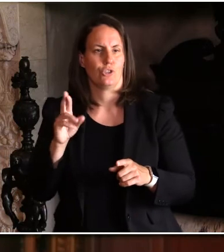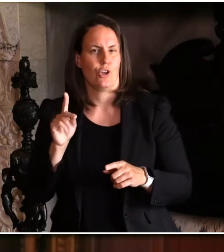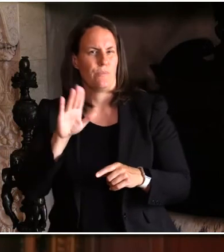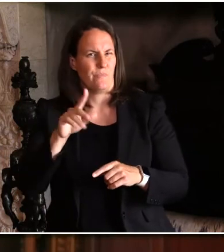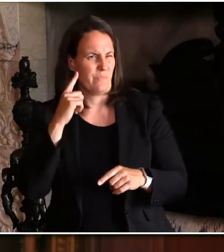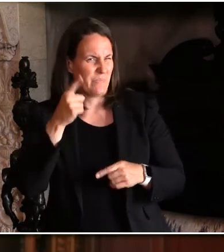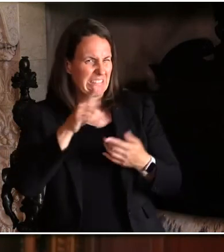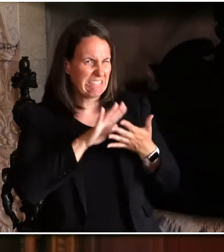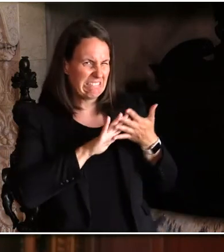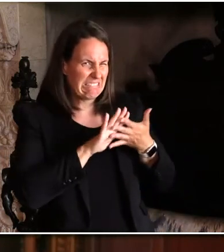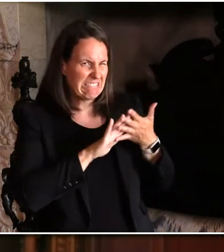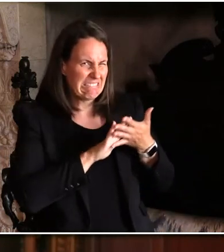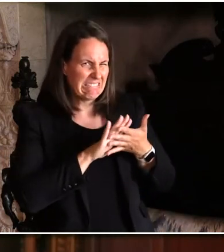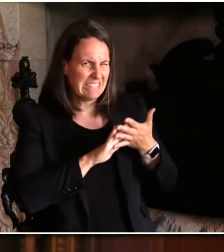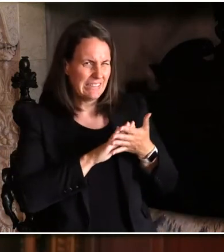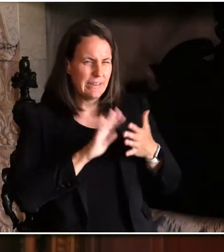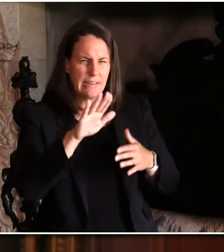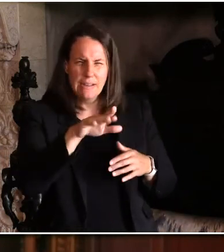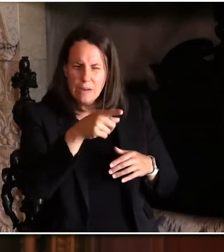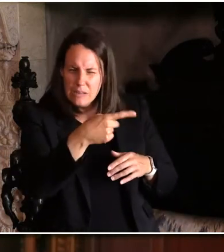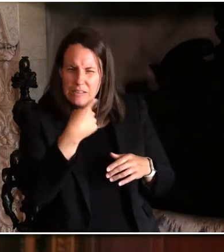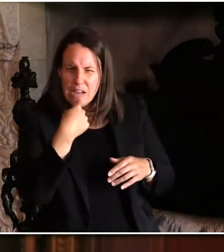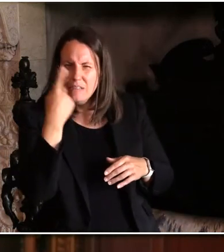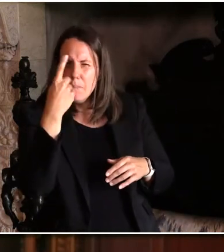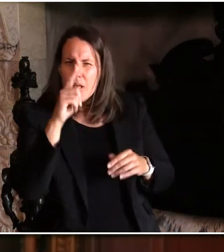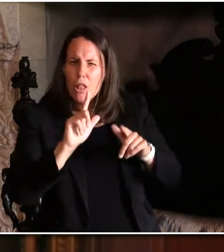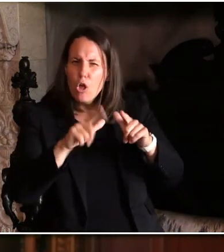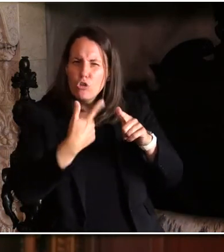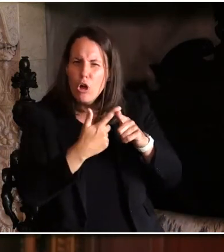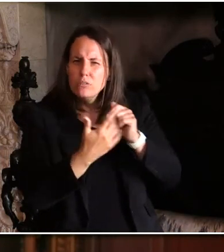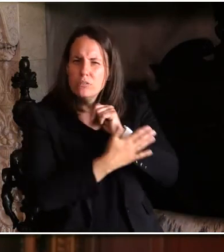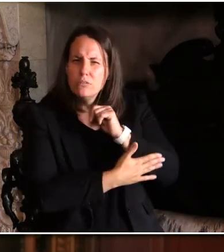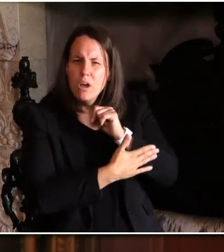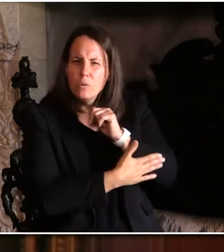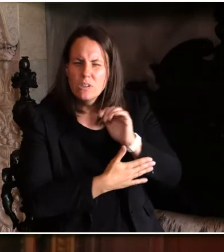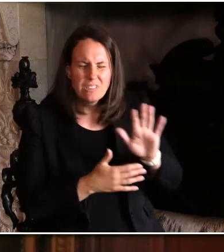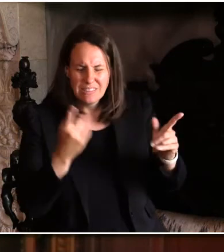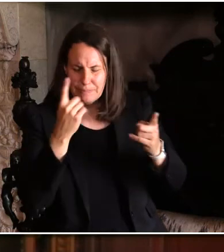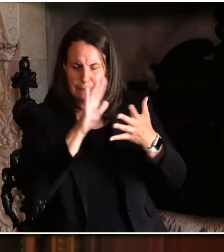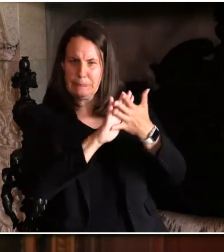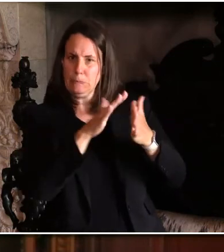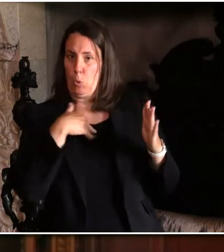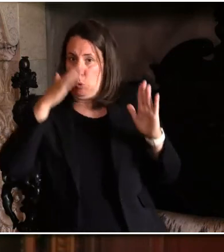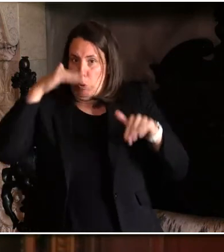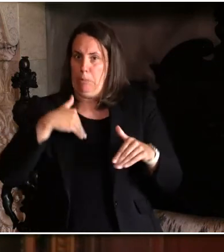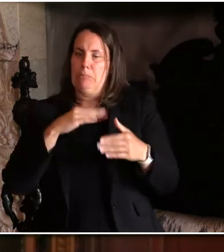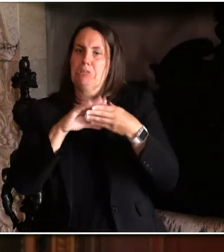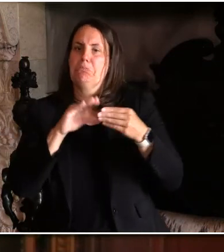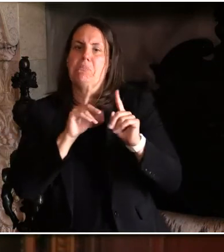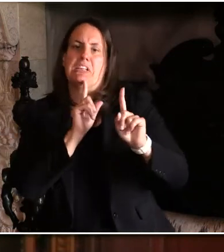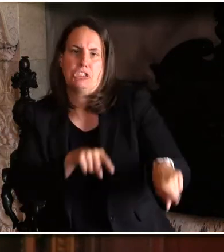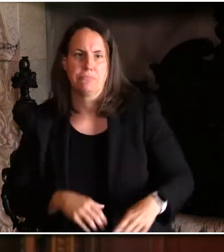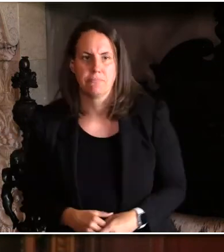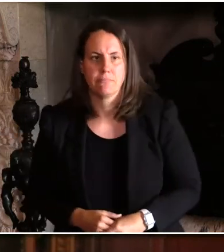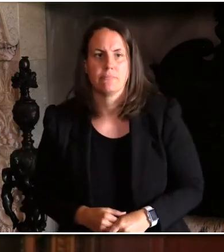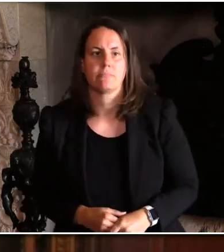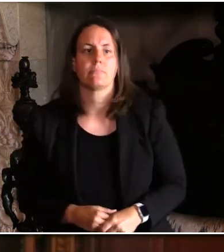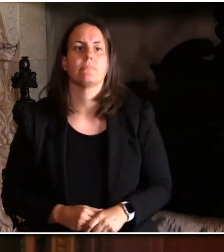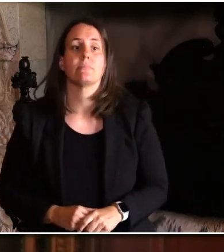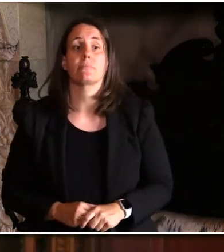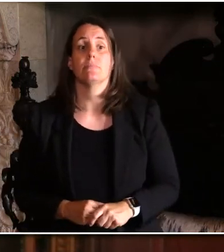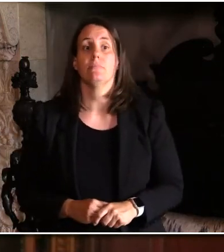Crosse County or a different county, but the two areas in the state where we've seen noticeable upticks are Winnebago and La